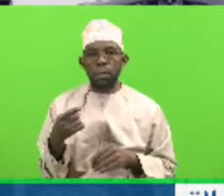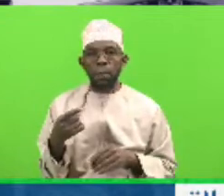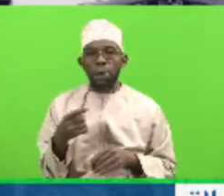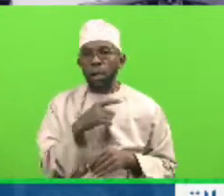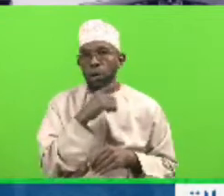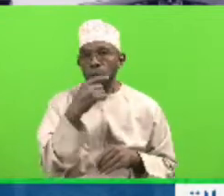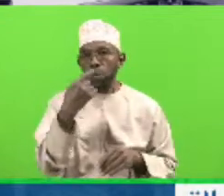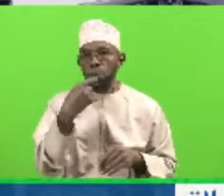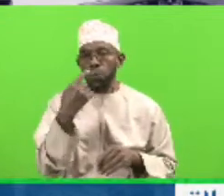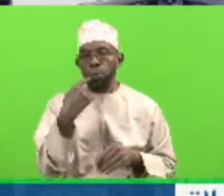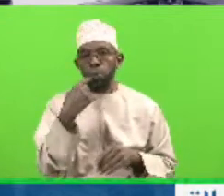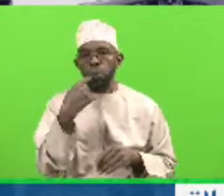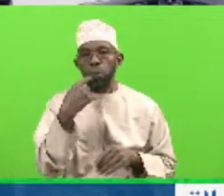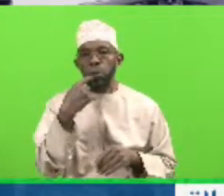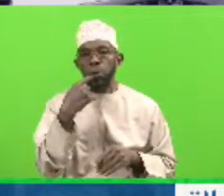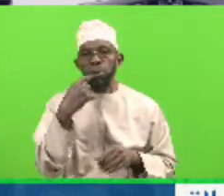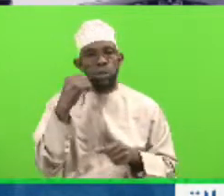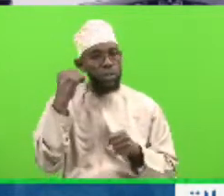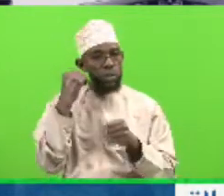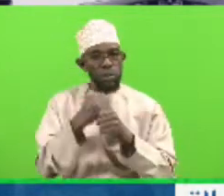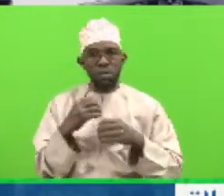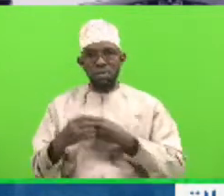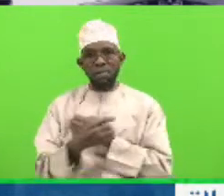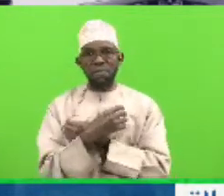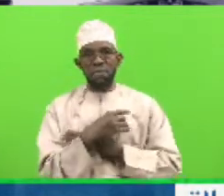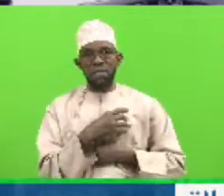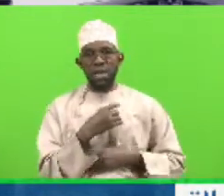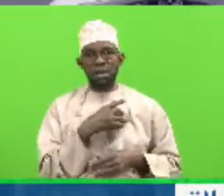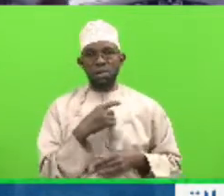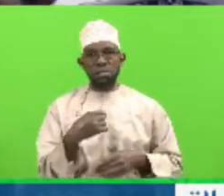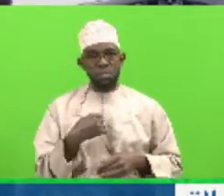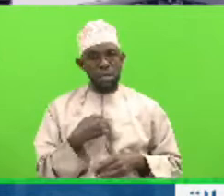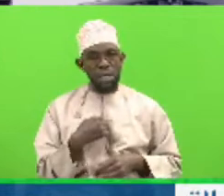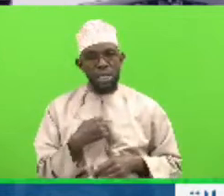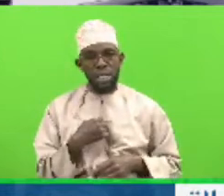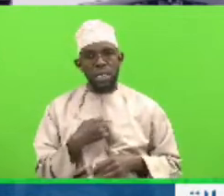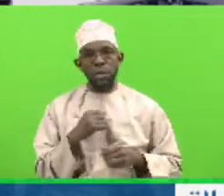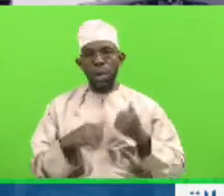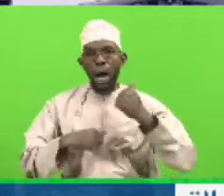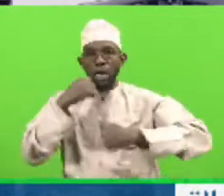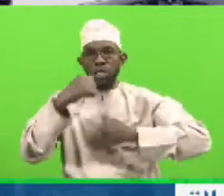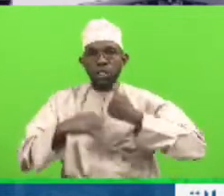"Inna akhwafa ma akhafu ala ummati amalu qawm Lut."